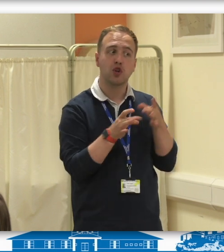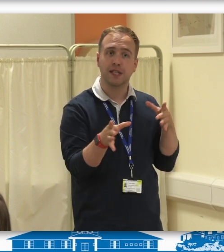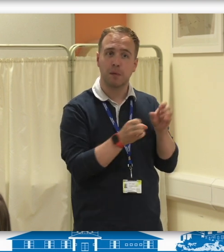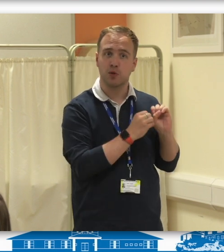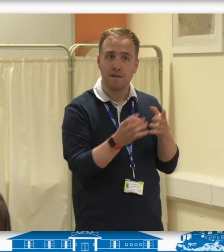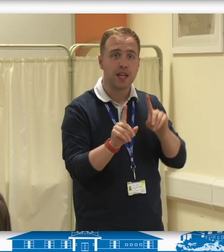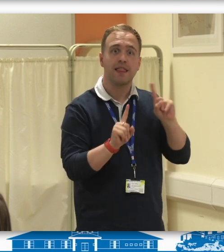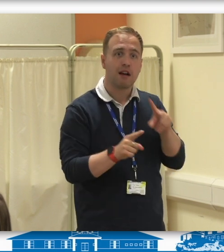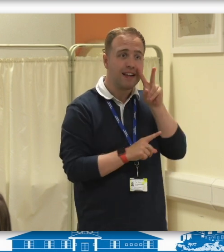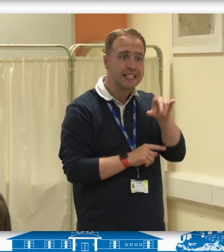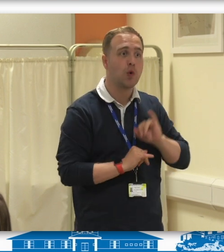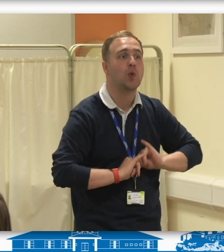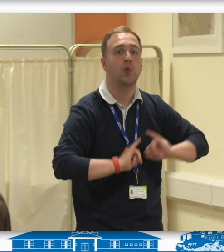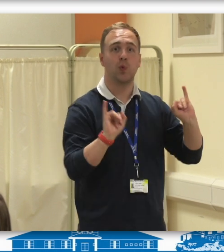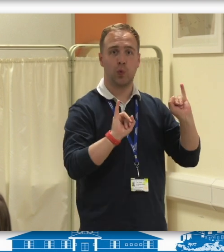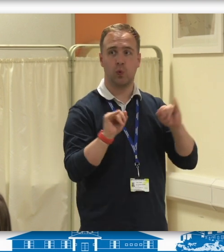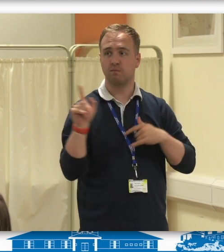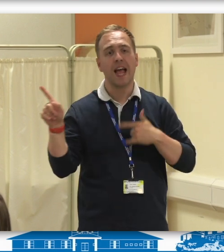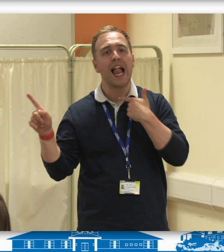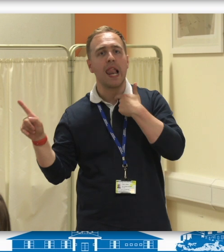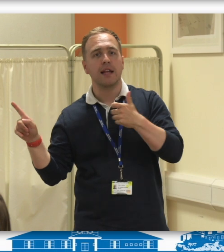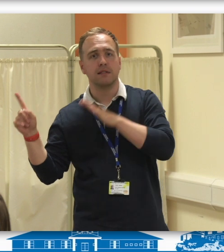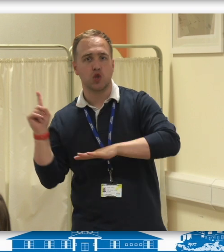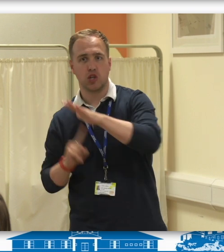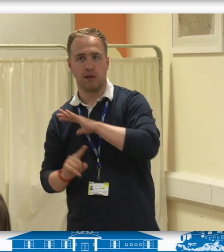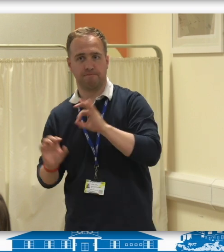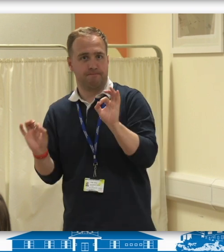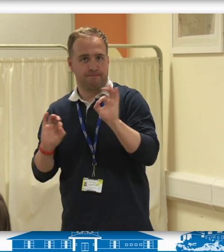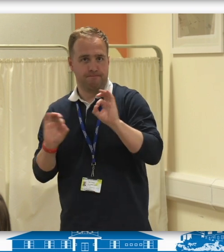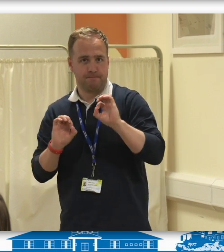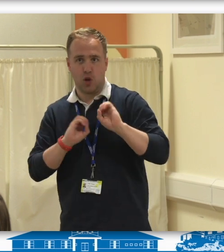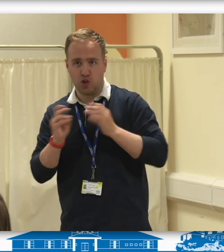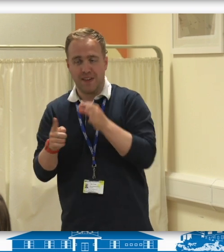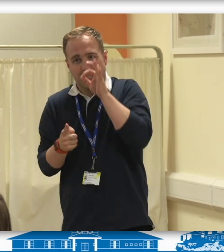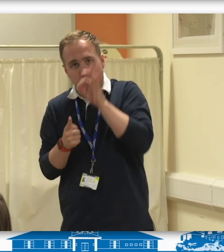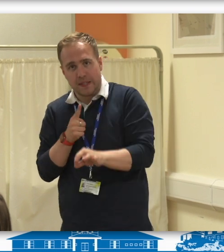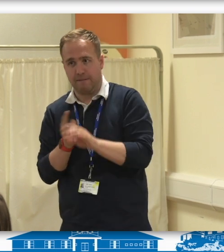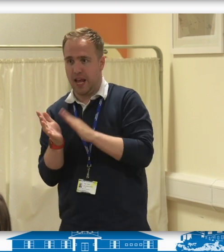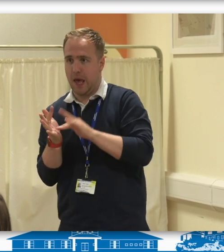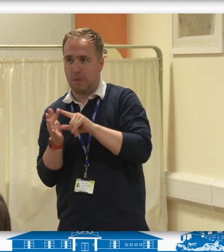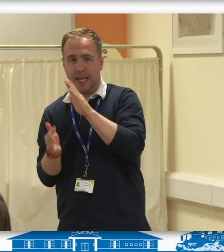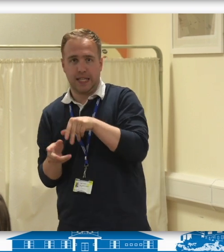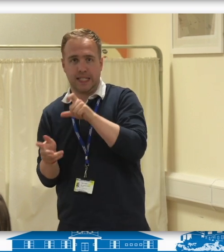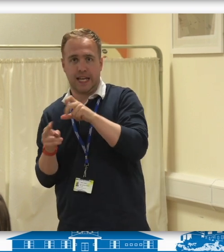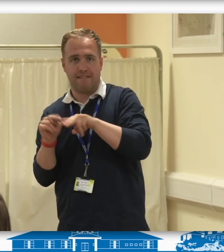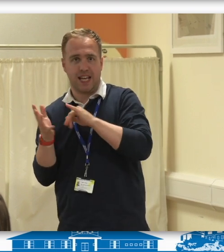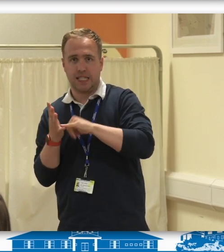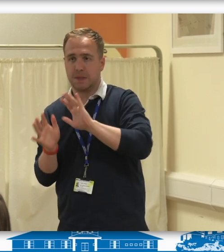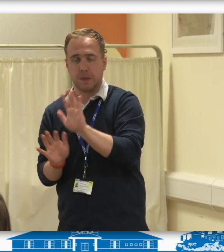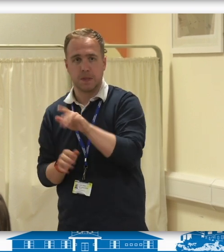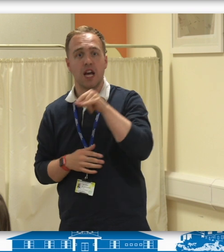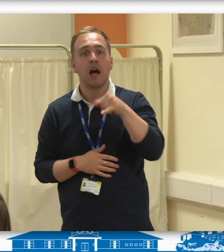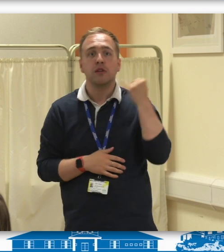who are severely affected. Leicestershire currently has no dedicated service at all. And here in Derby, we're